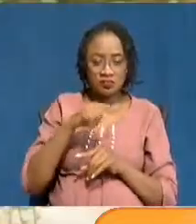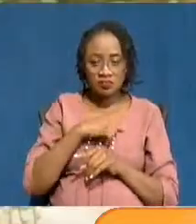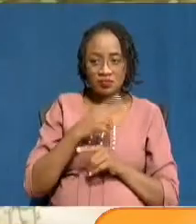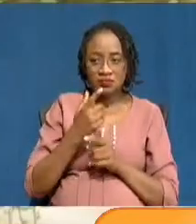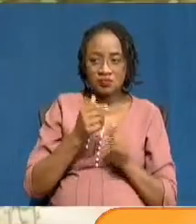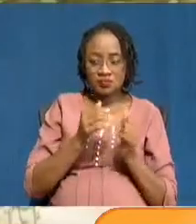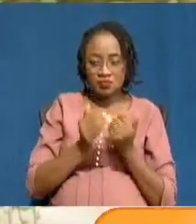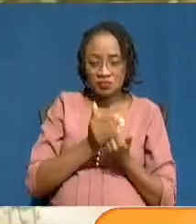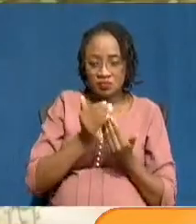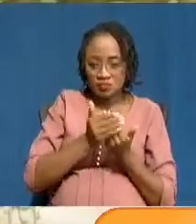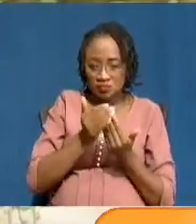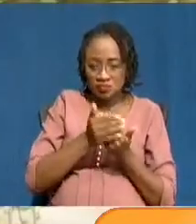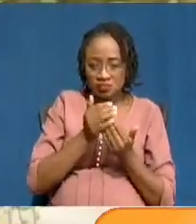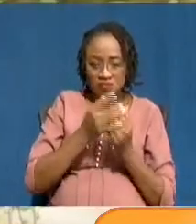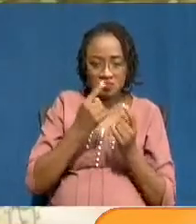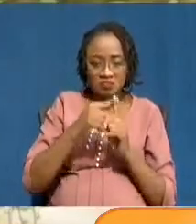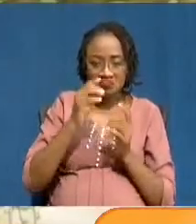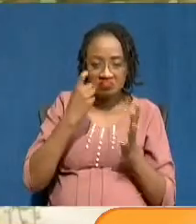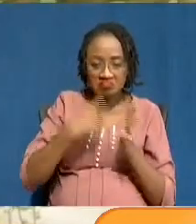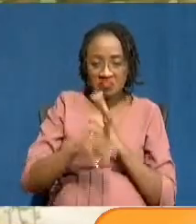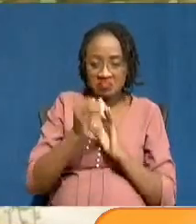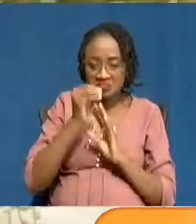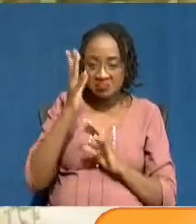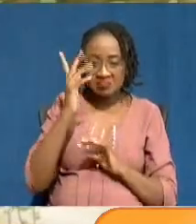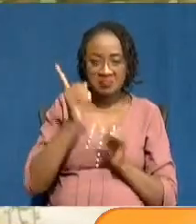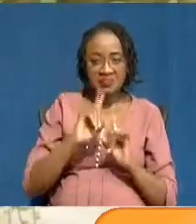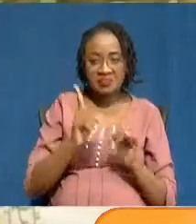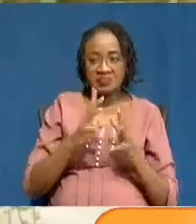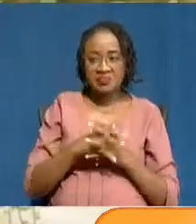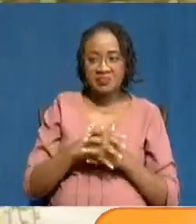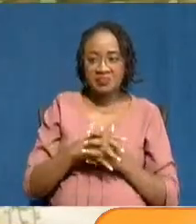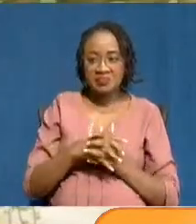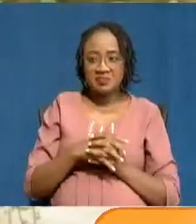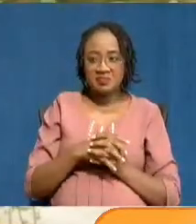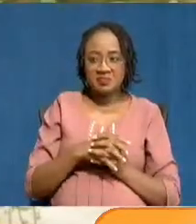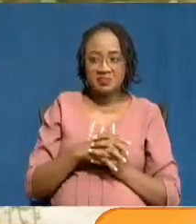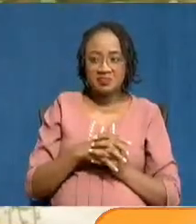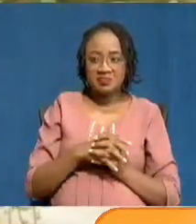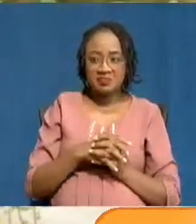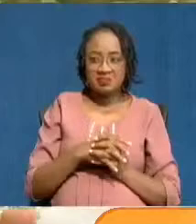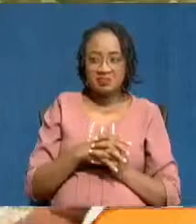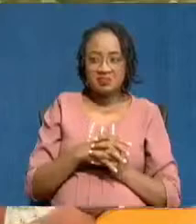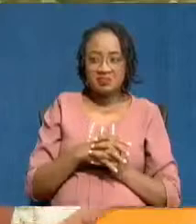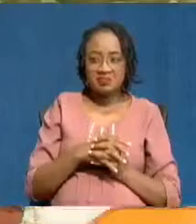of maintenance. So just a rough estimate. I realized